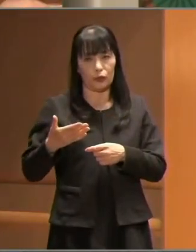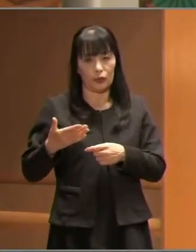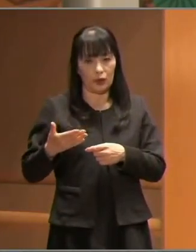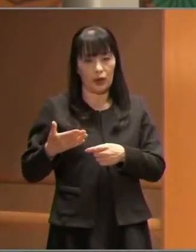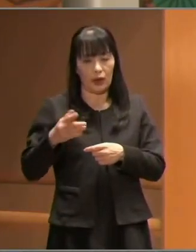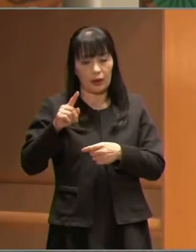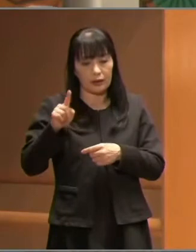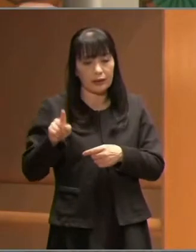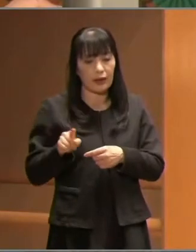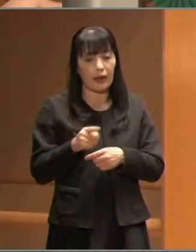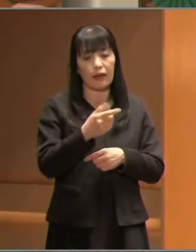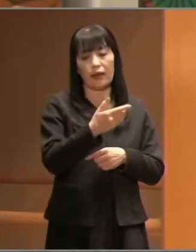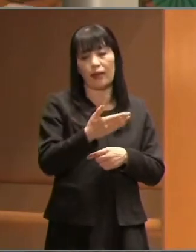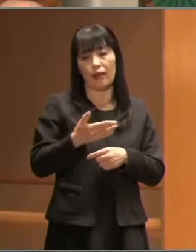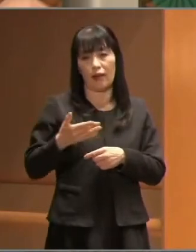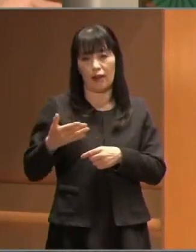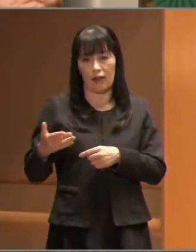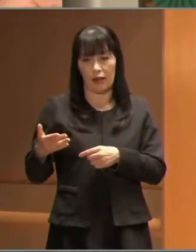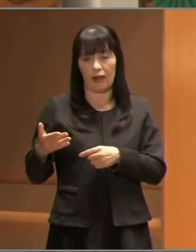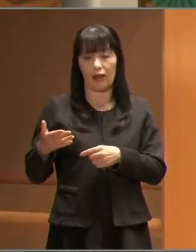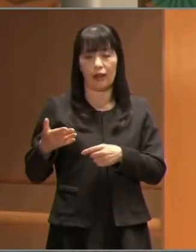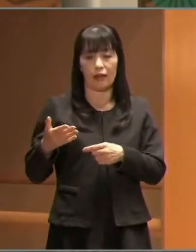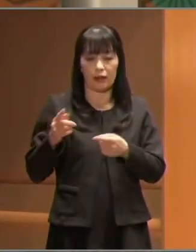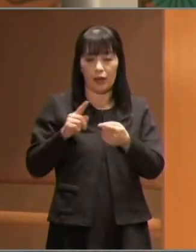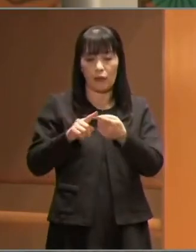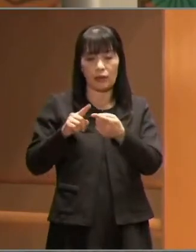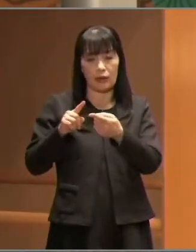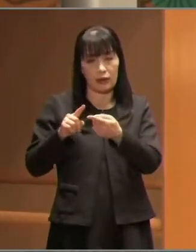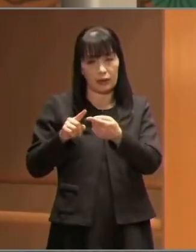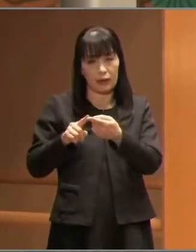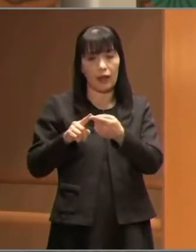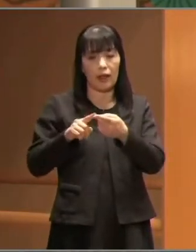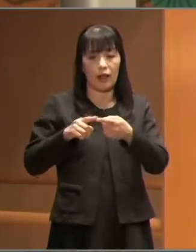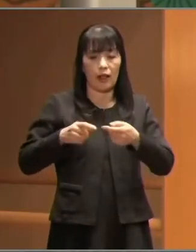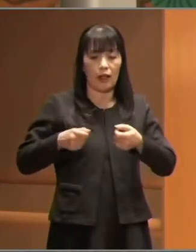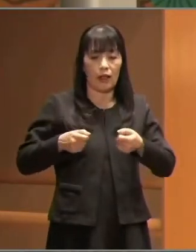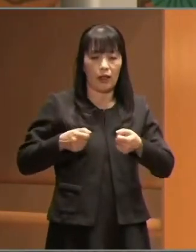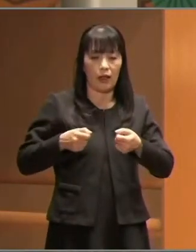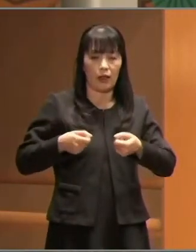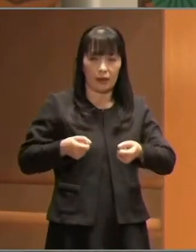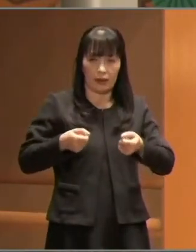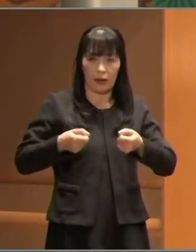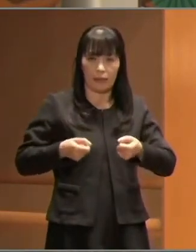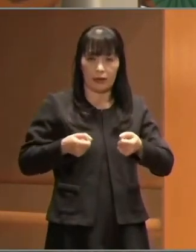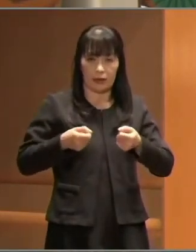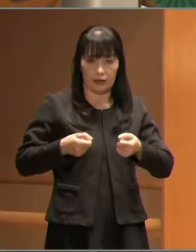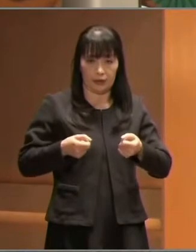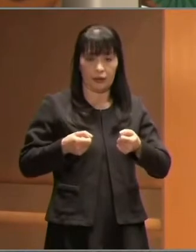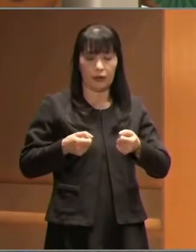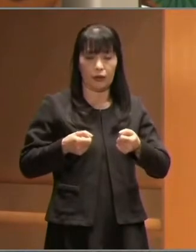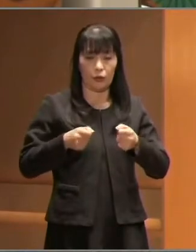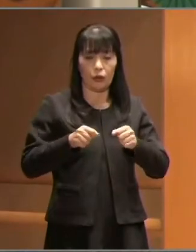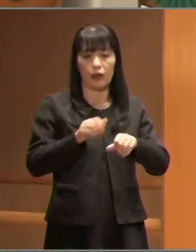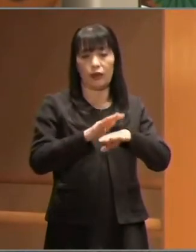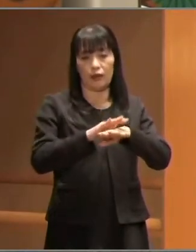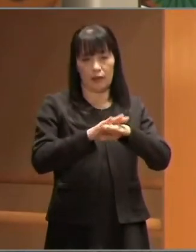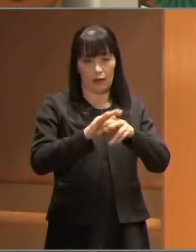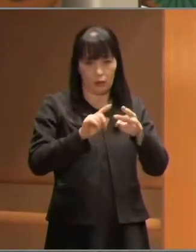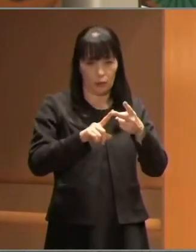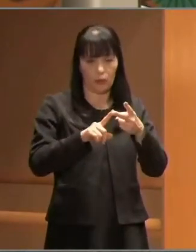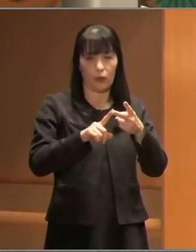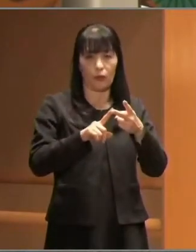the other method is to allow the paper to become